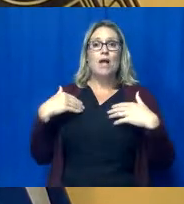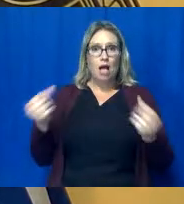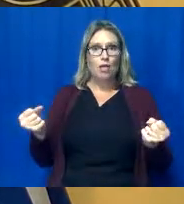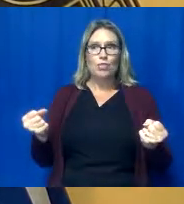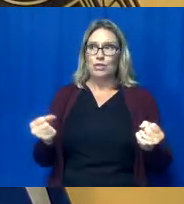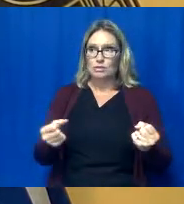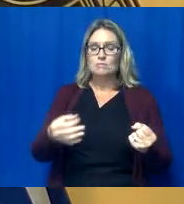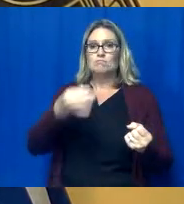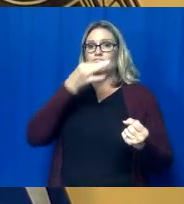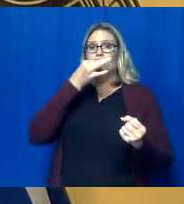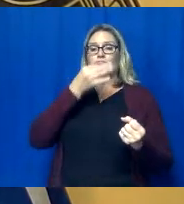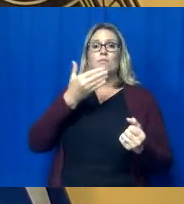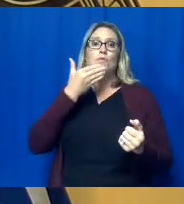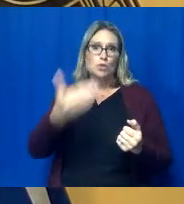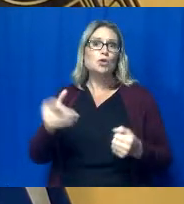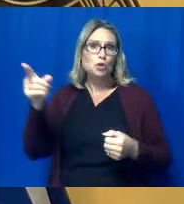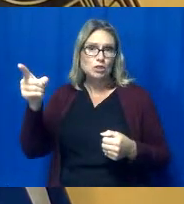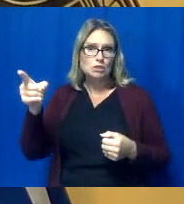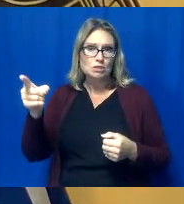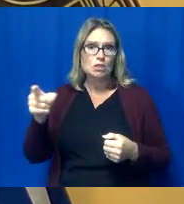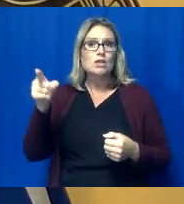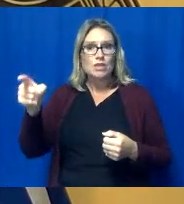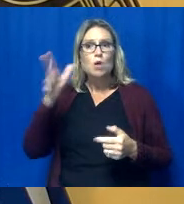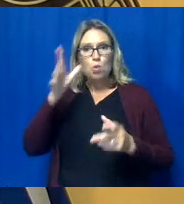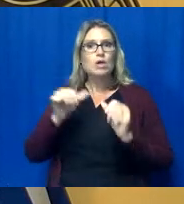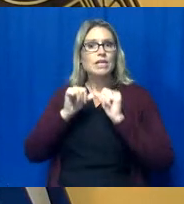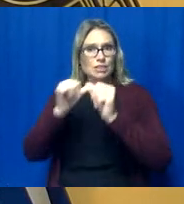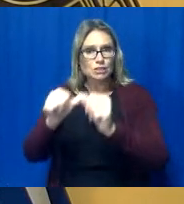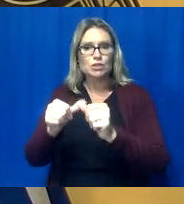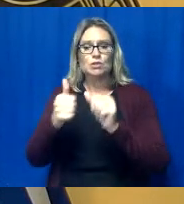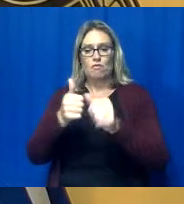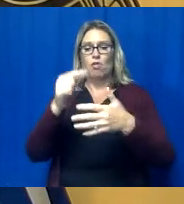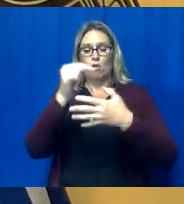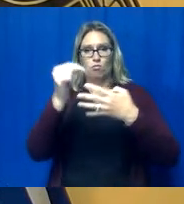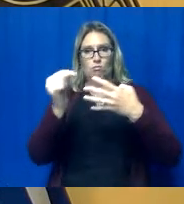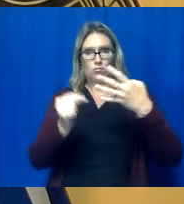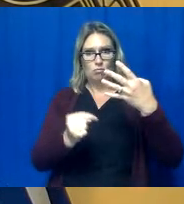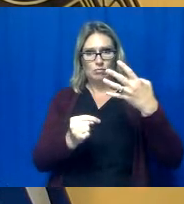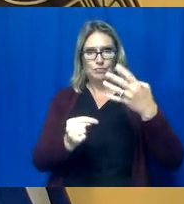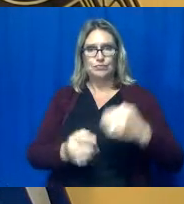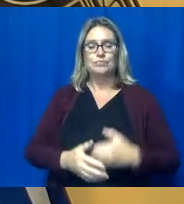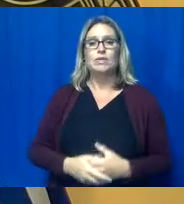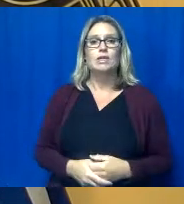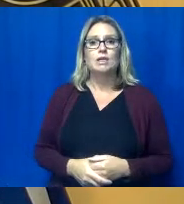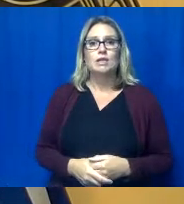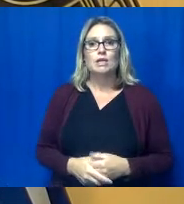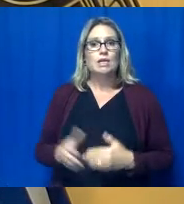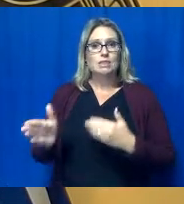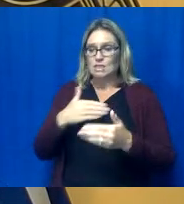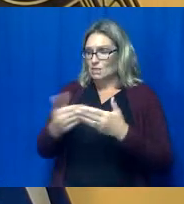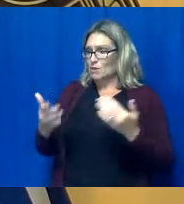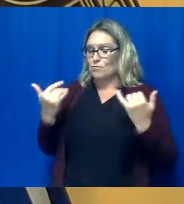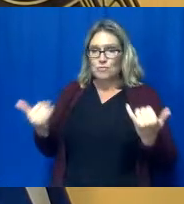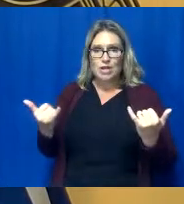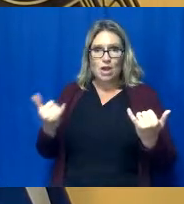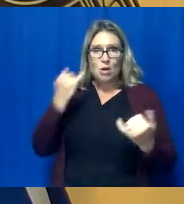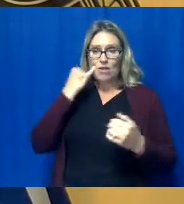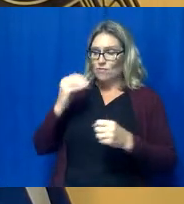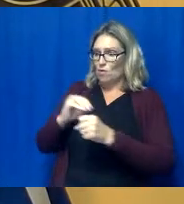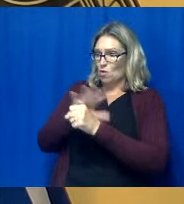they will continue to apply this. And finally, regardless of whether we are in a pandemic or not, there are